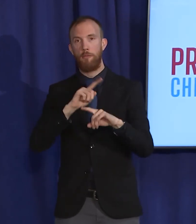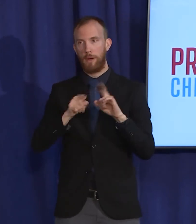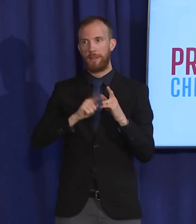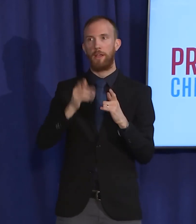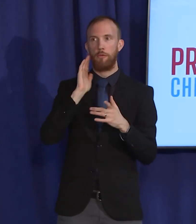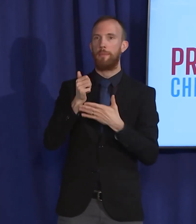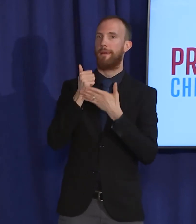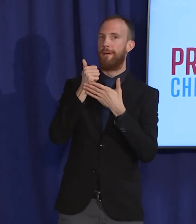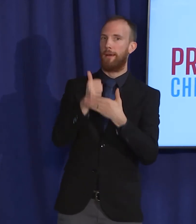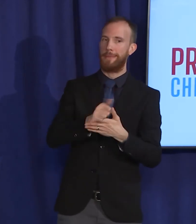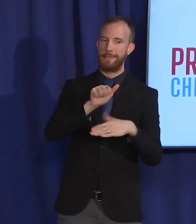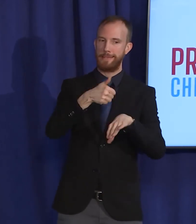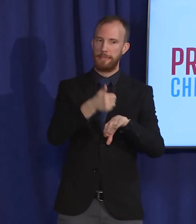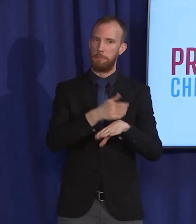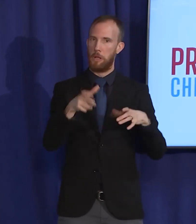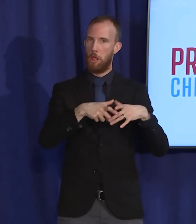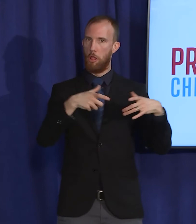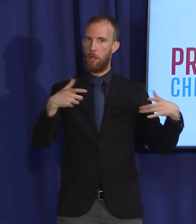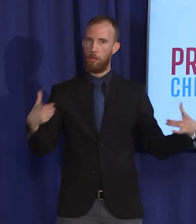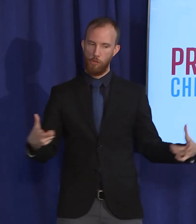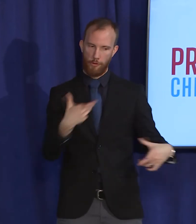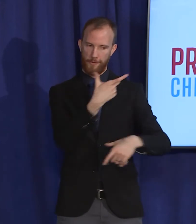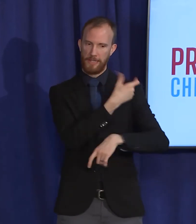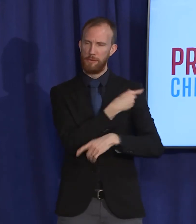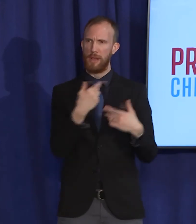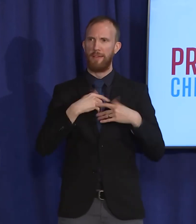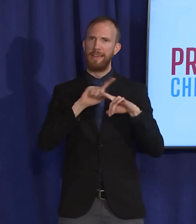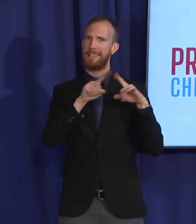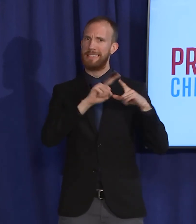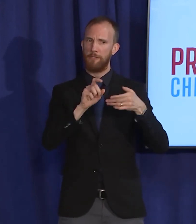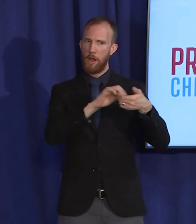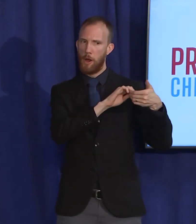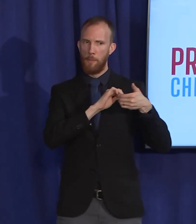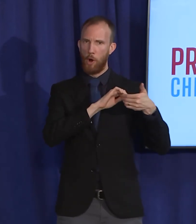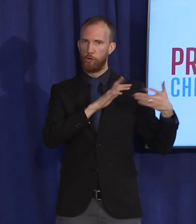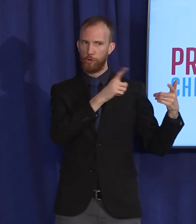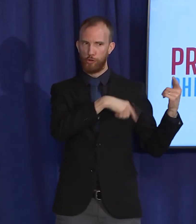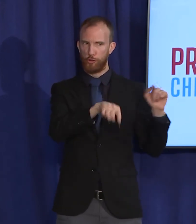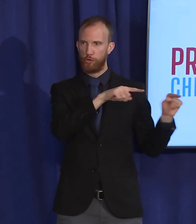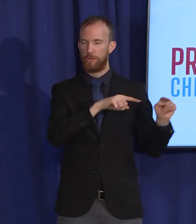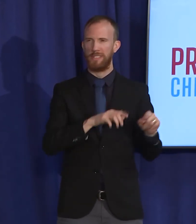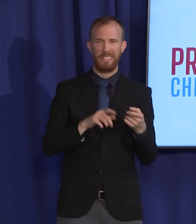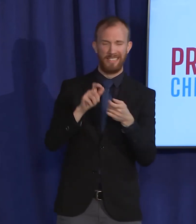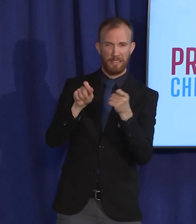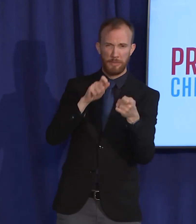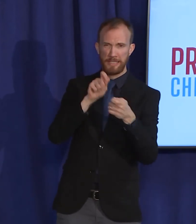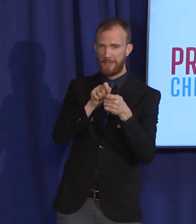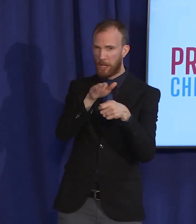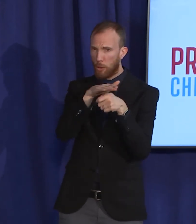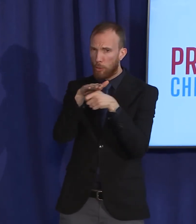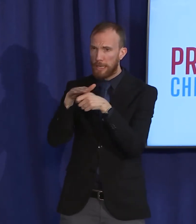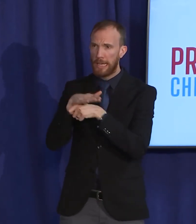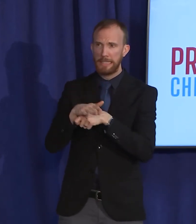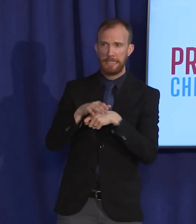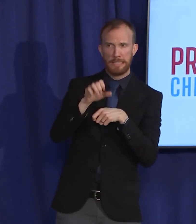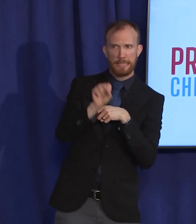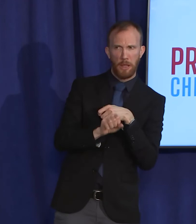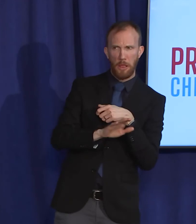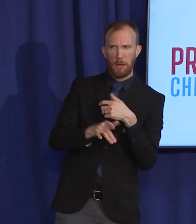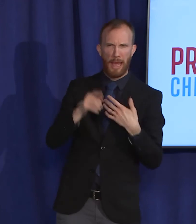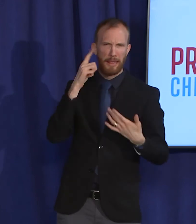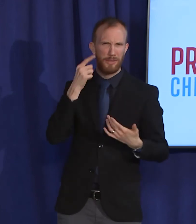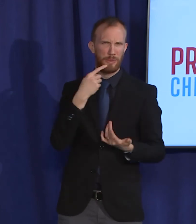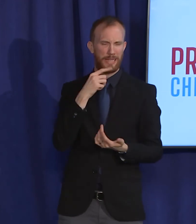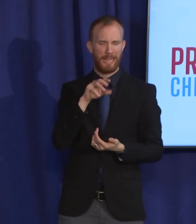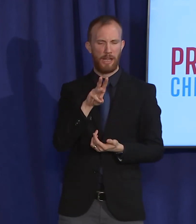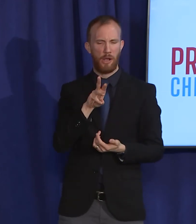to mass vaccination. We're working with all different partners on different mass vaccination plans. Any sense of specific locations, specifically on the south side? Sometimes I think said Wrigley Field